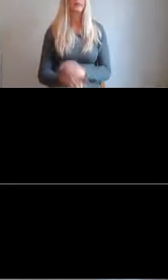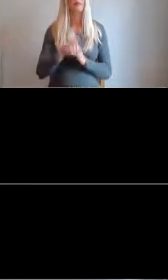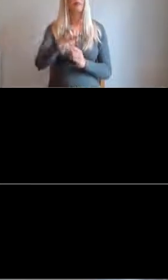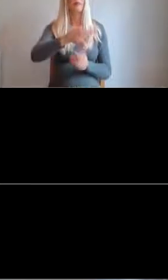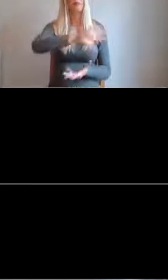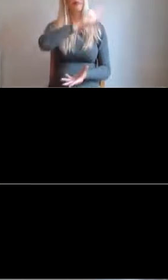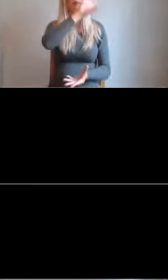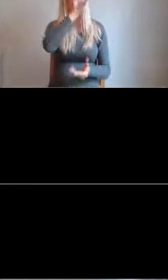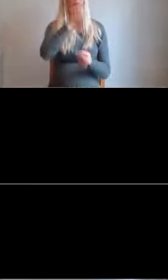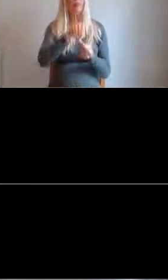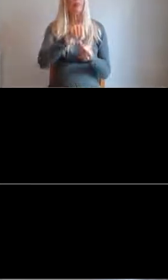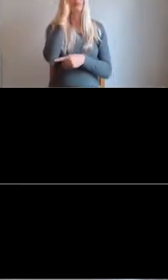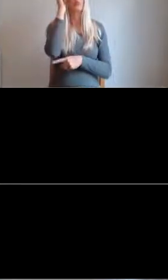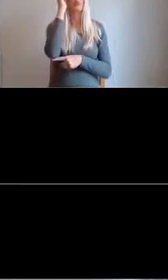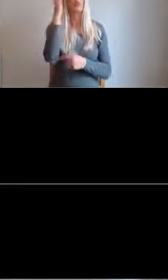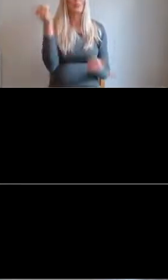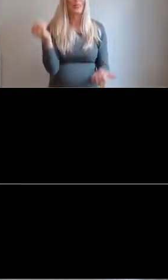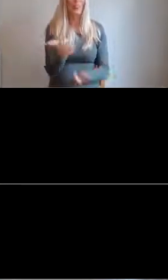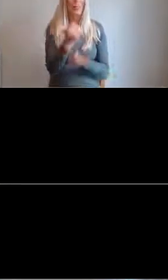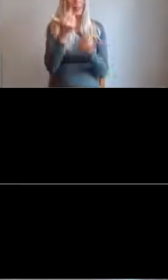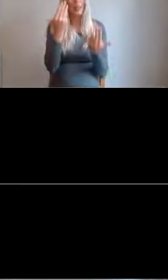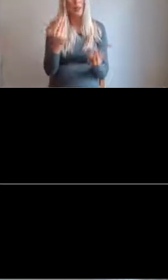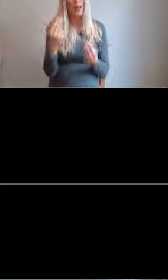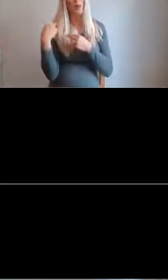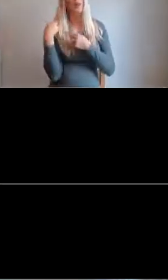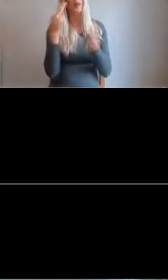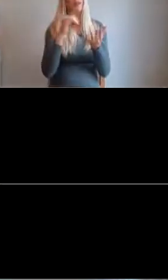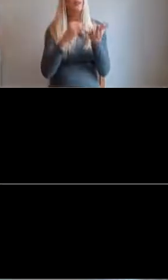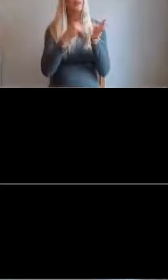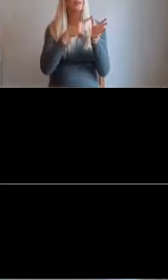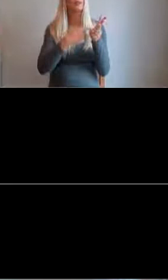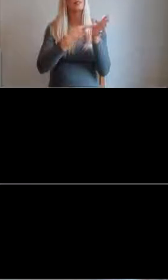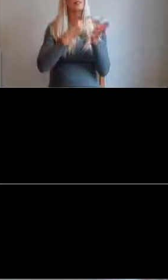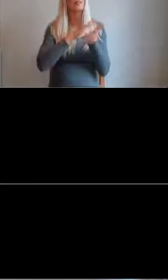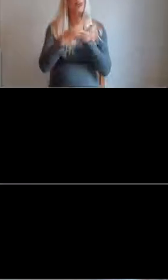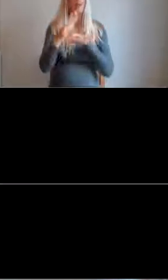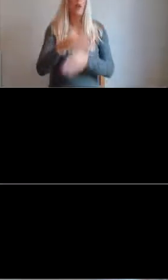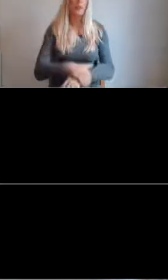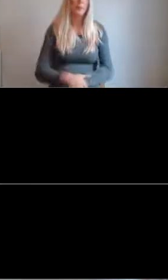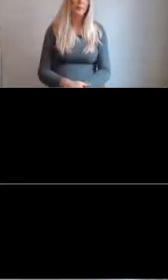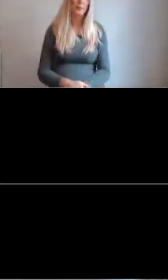concludes the presentation, and I'll hand back to Sarah.